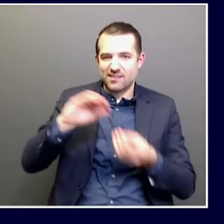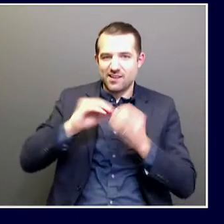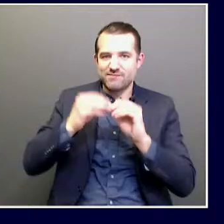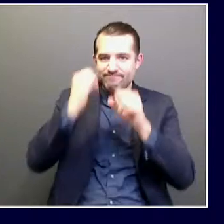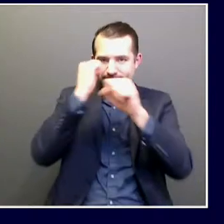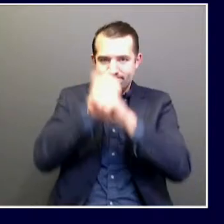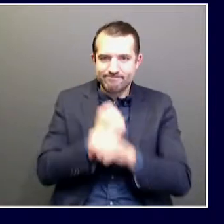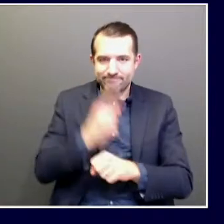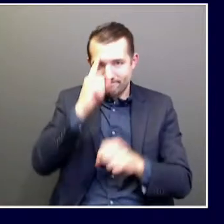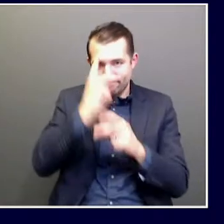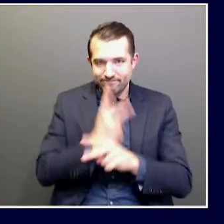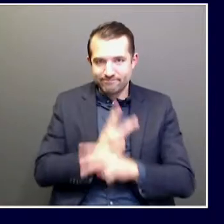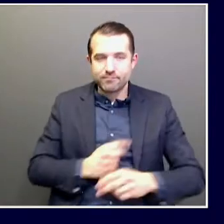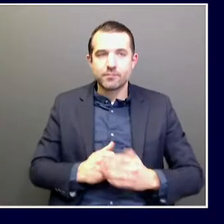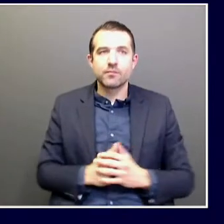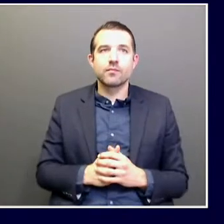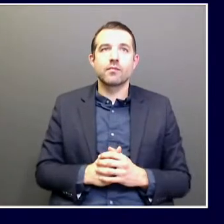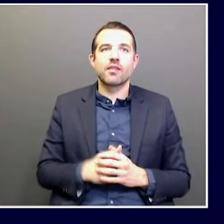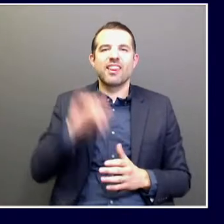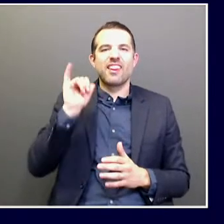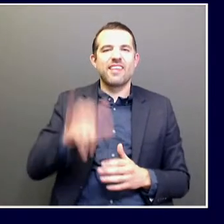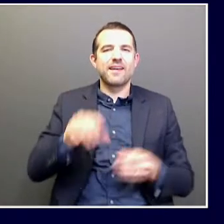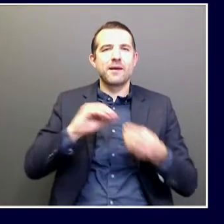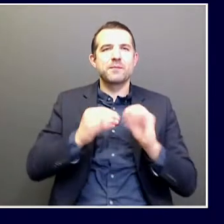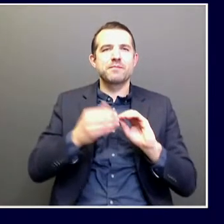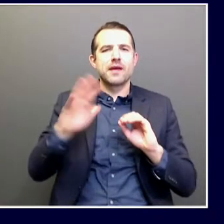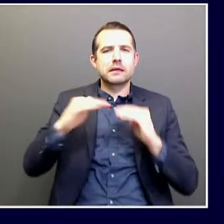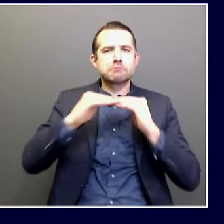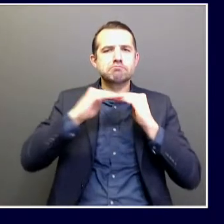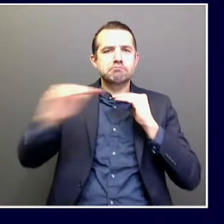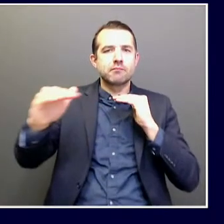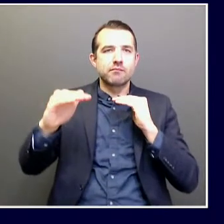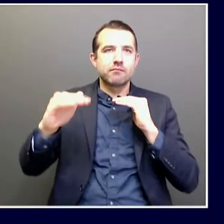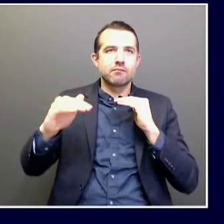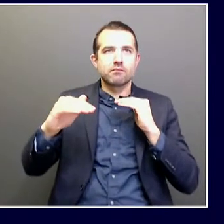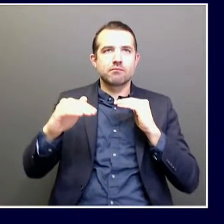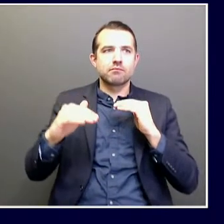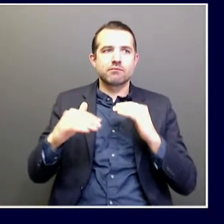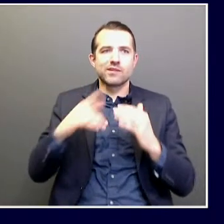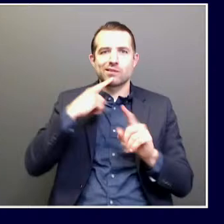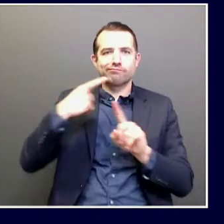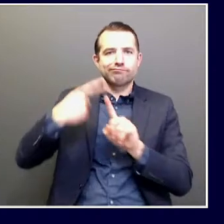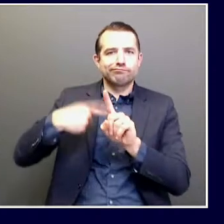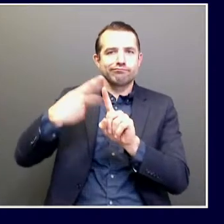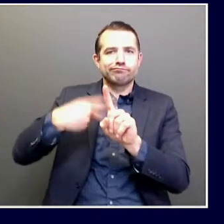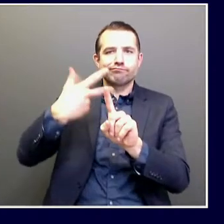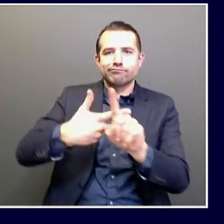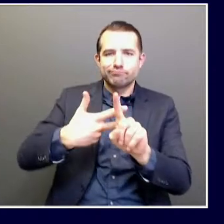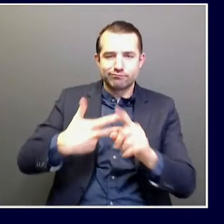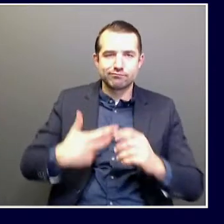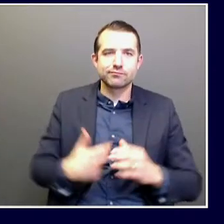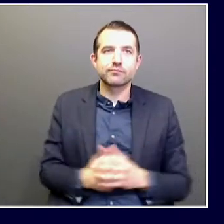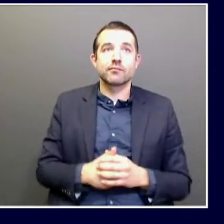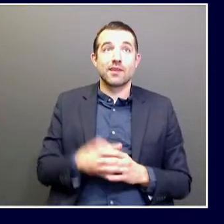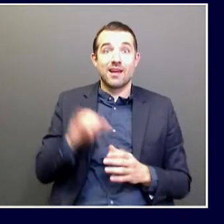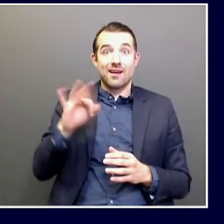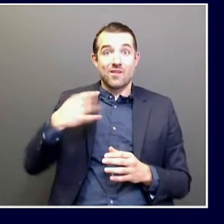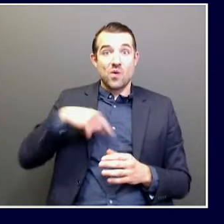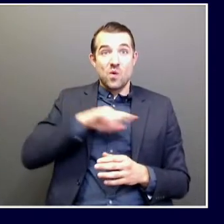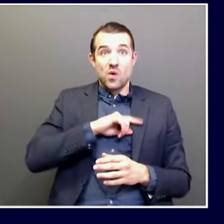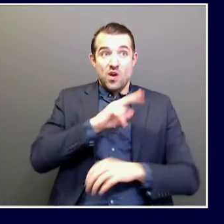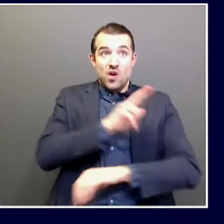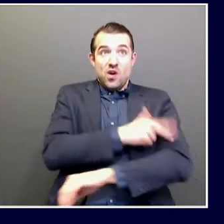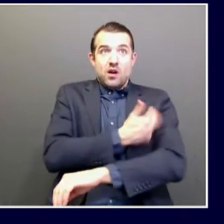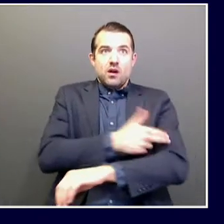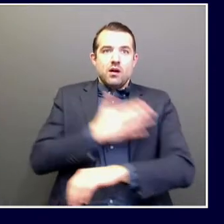for several weeks, if not months now, what are we gaining by asking hospitals to take on this burden every single day rather